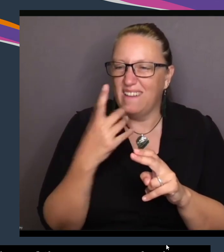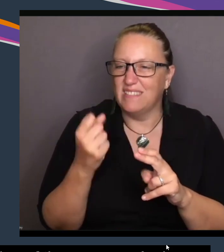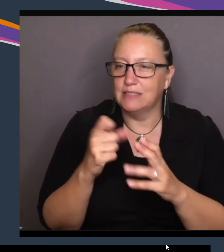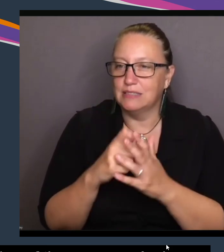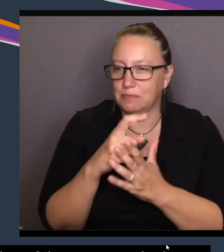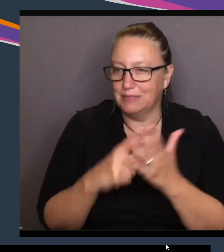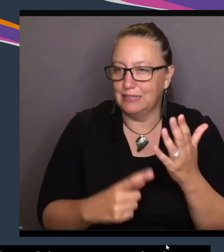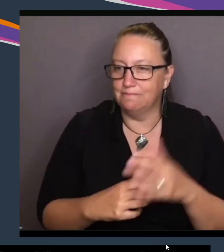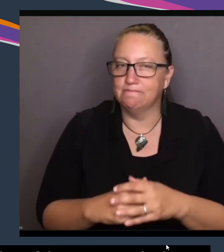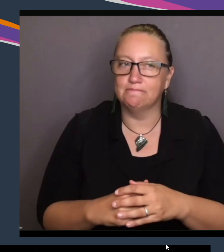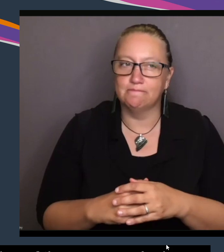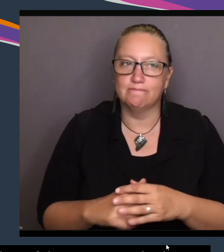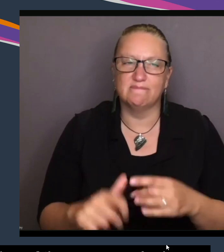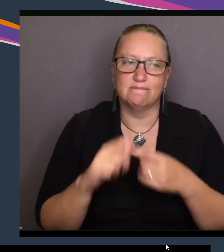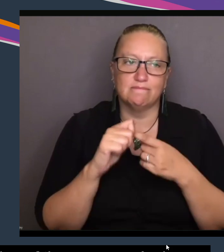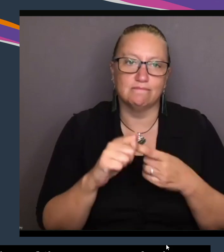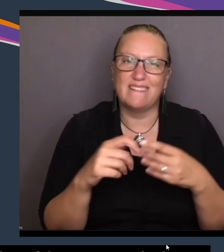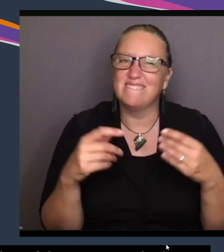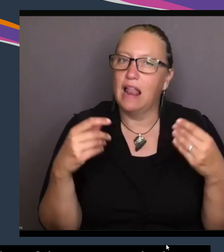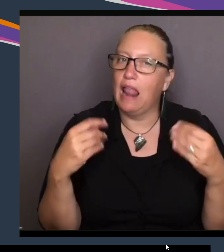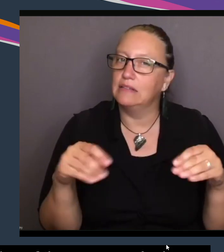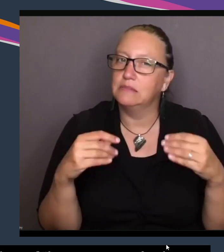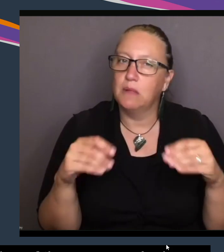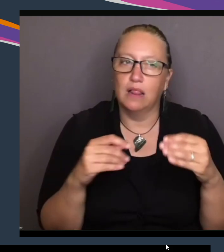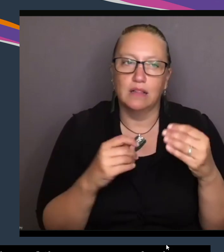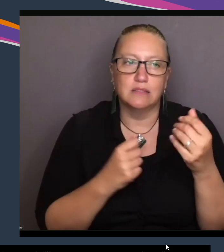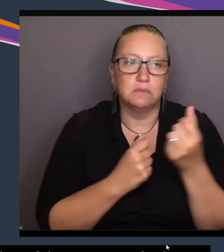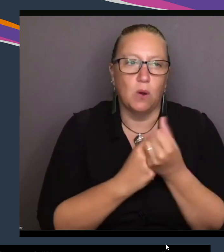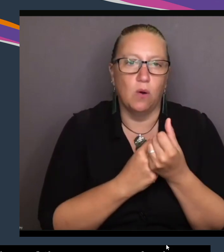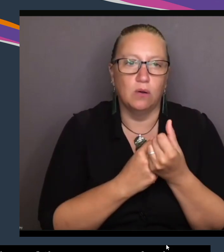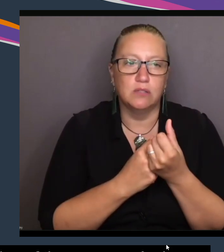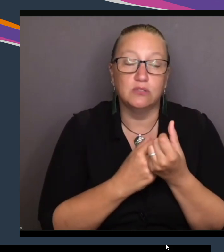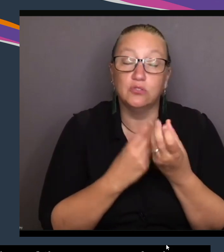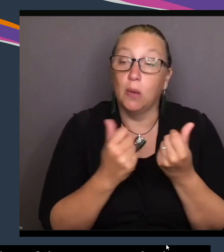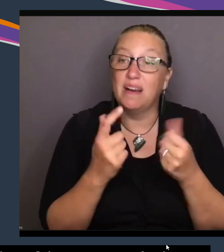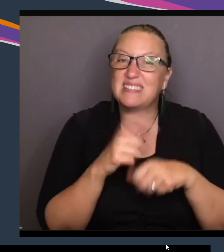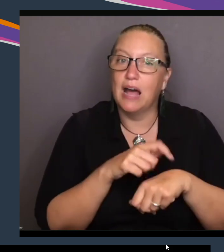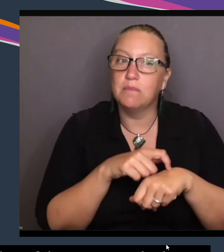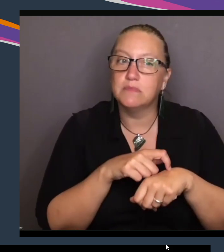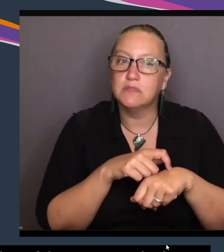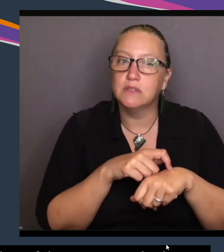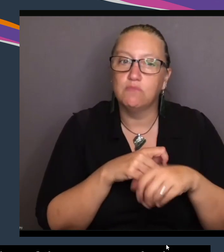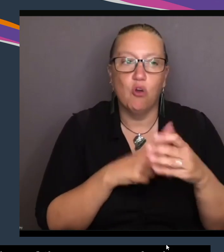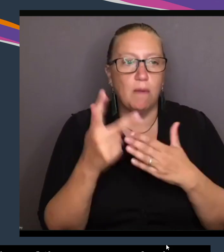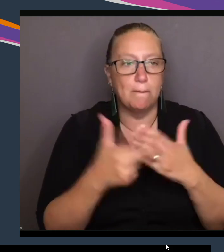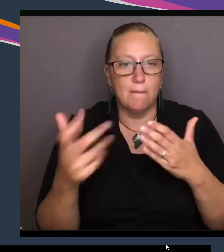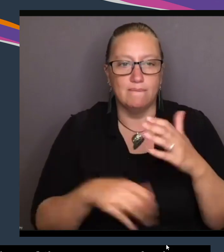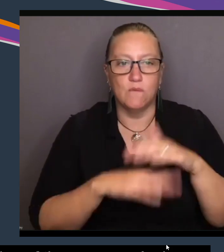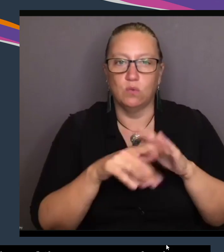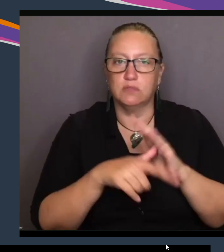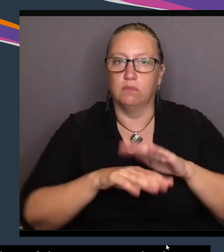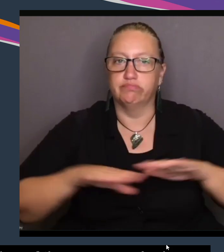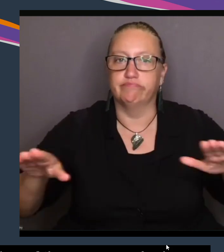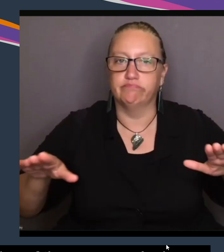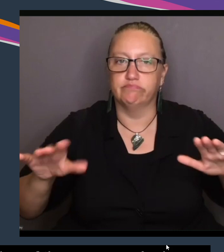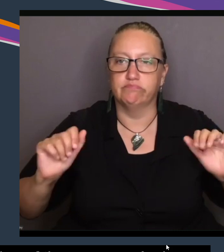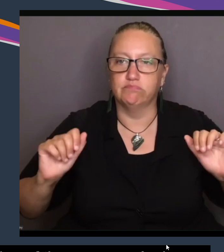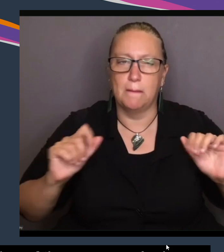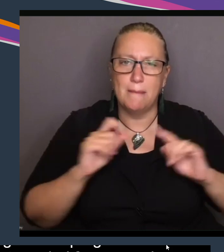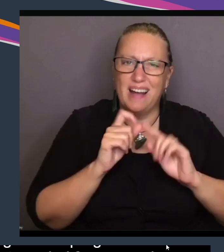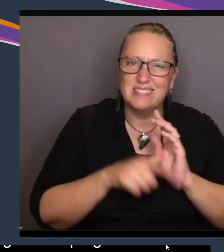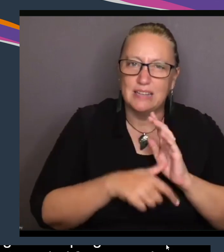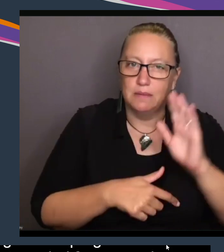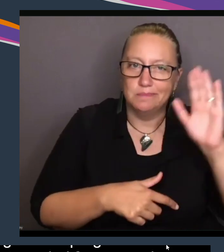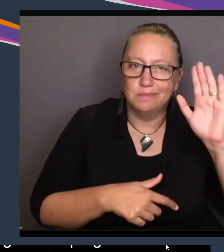support. So many programs are for full-time students, and for part-time students, they're missing